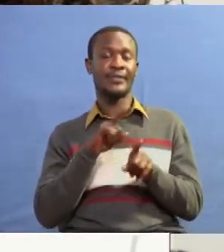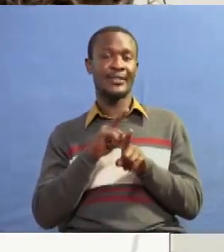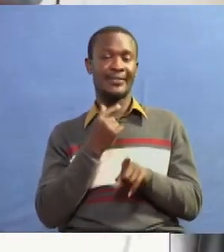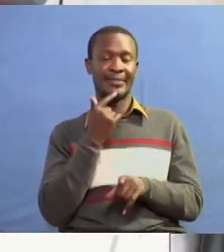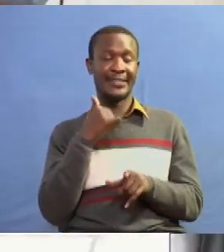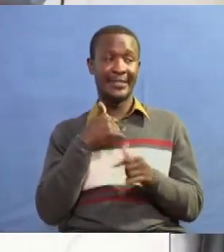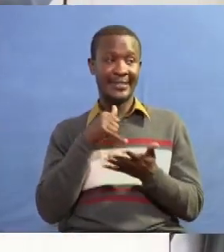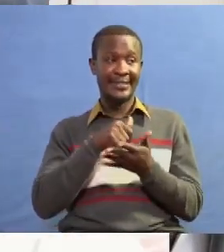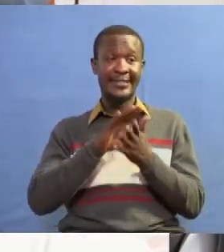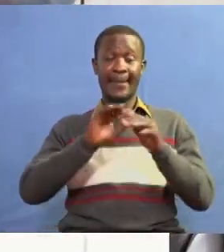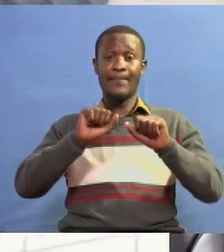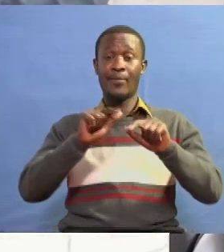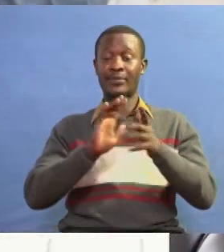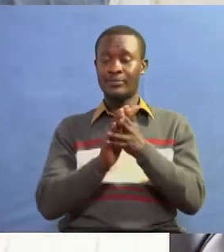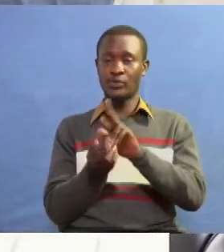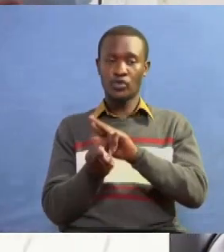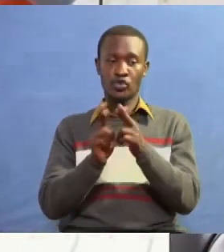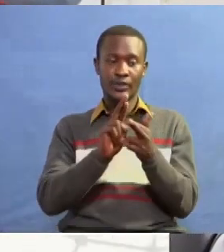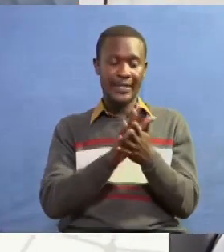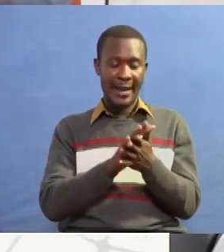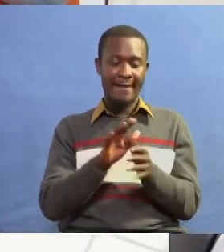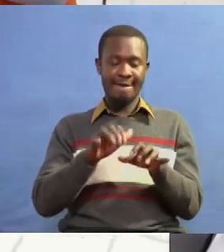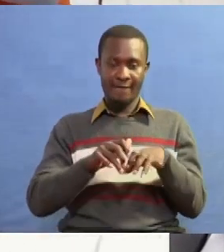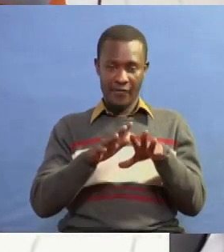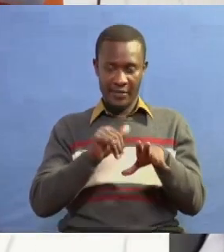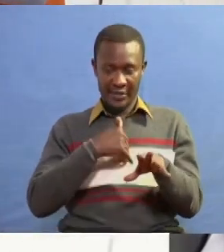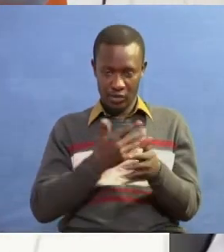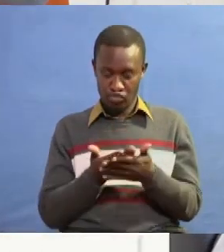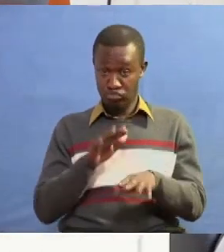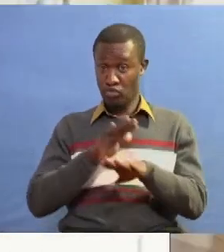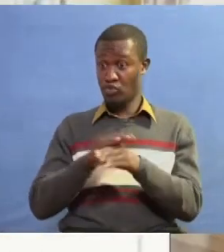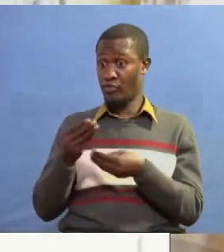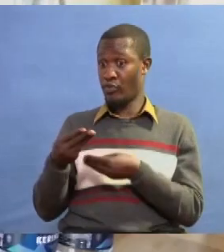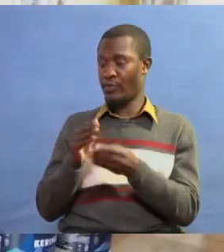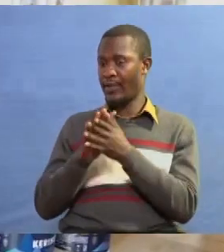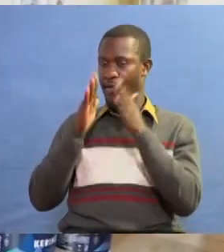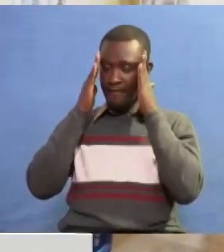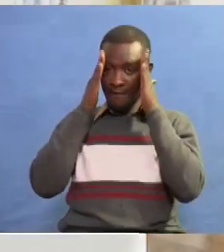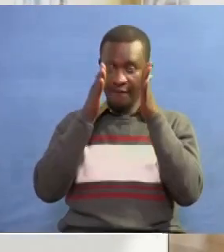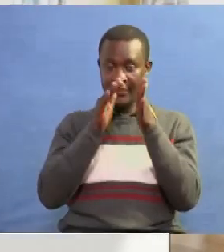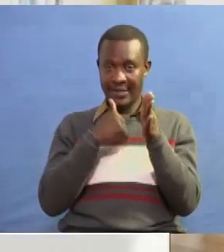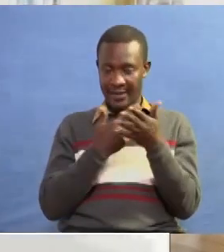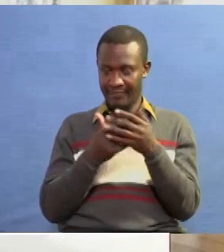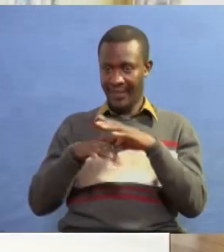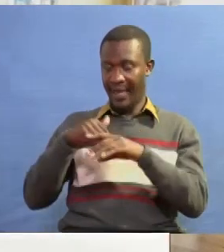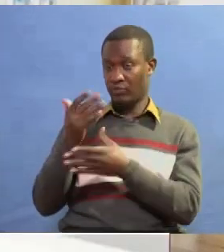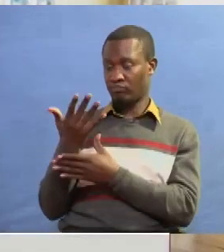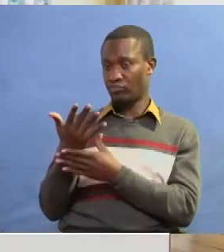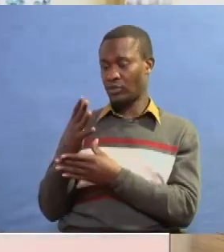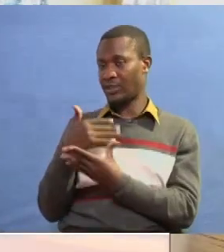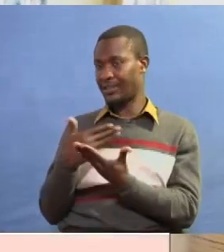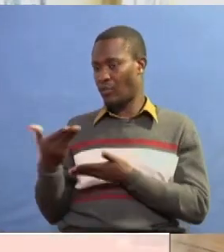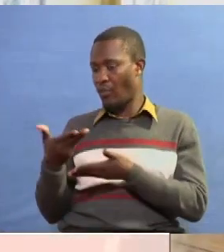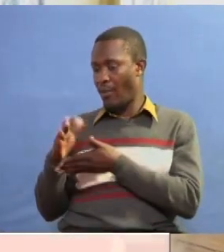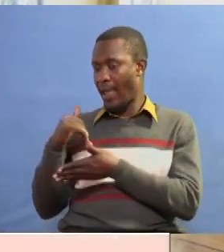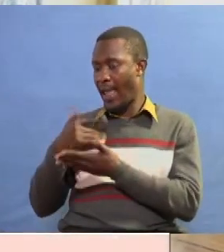highlighted that it is possible to turn farming into a lucrative venture by focusing in crops for export as well as crops for